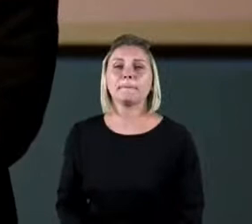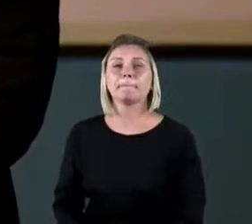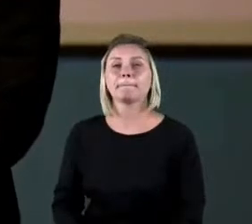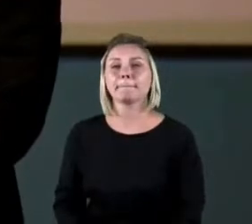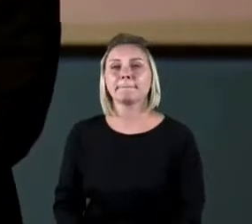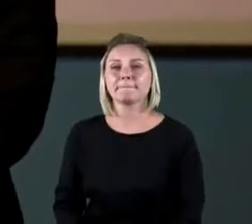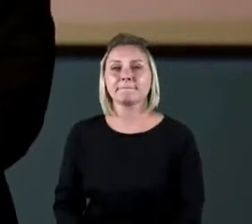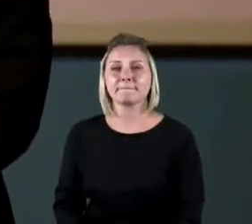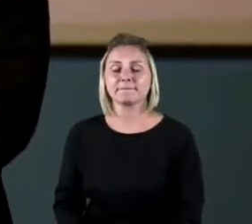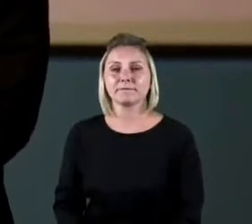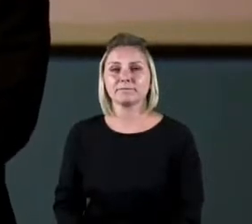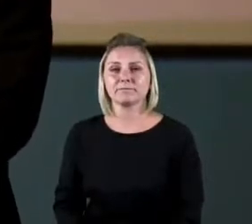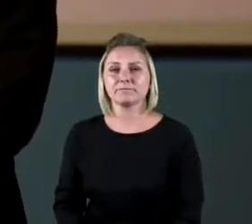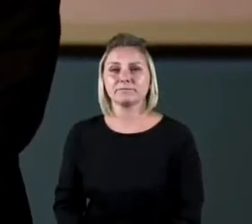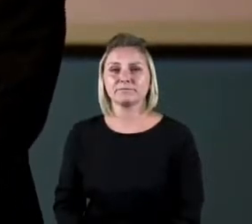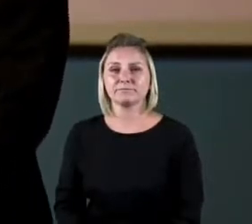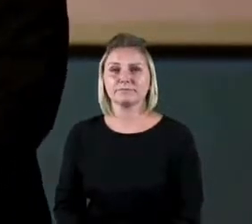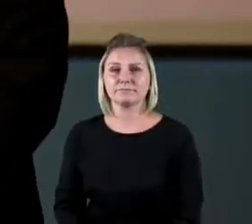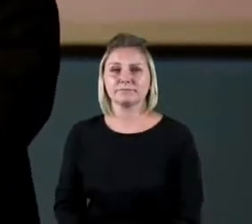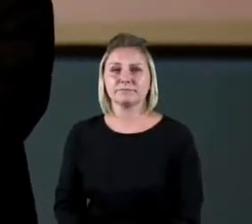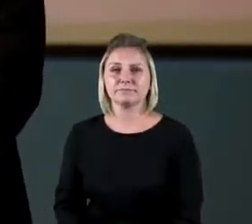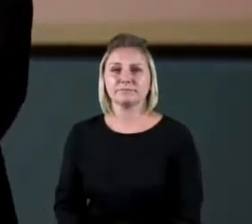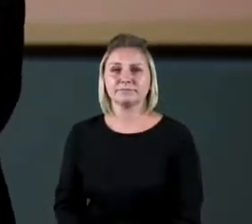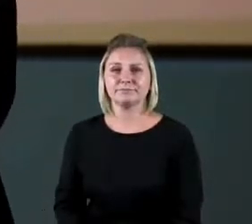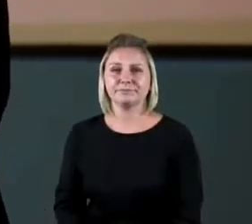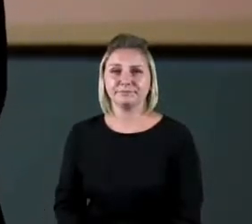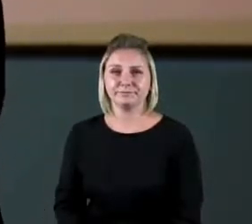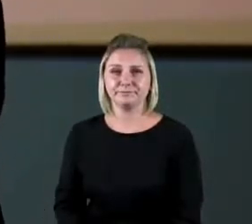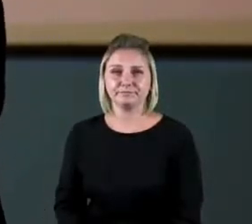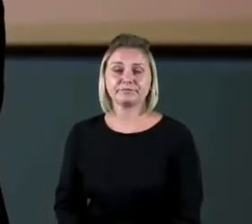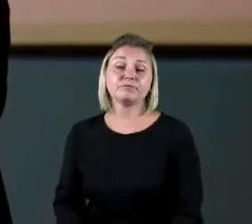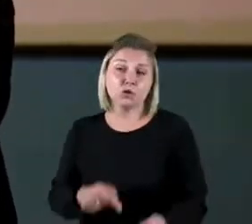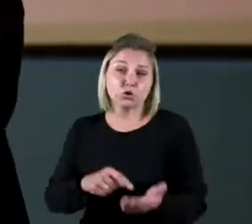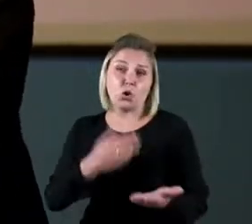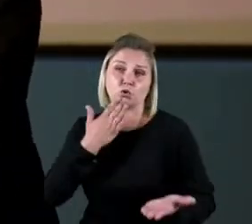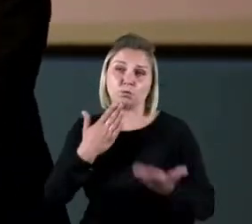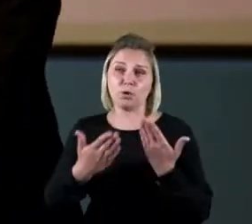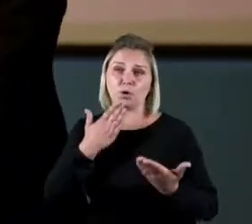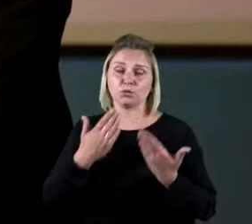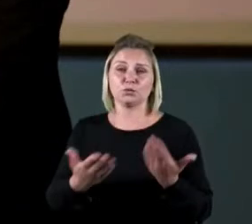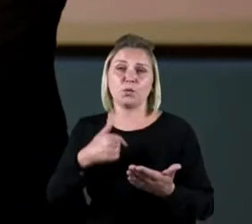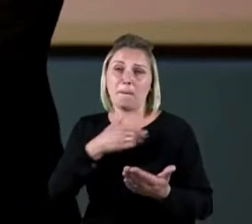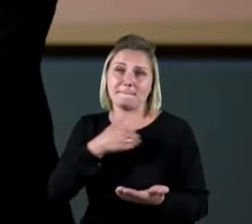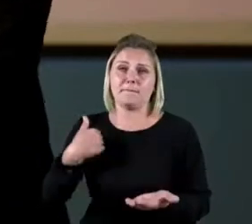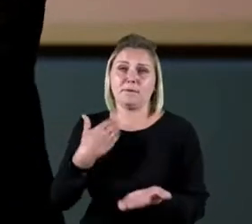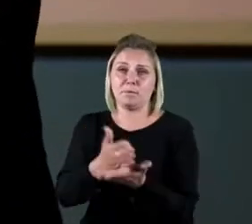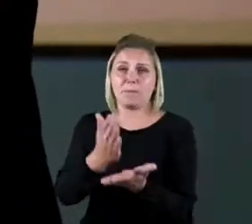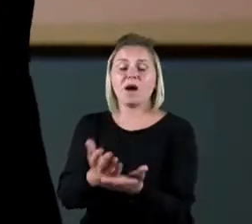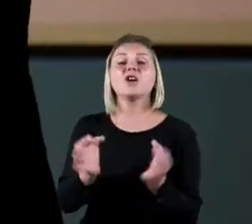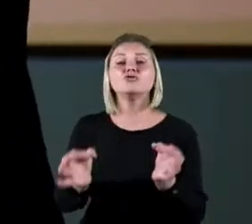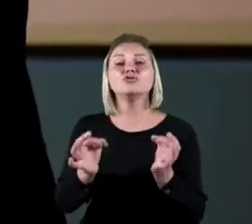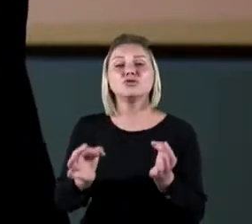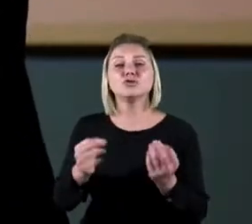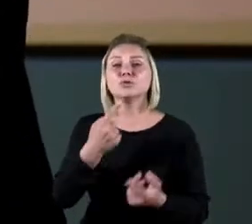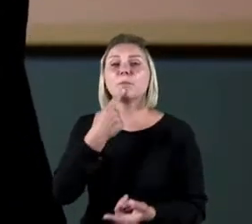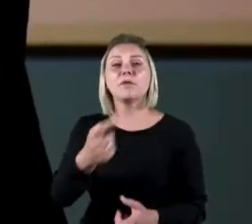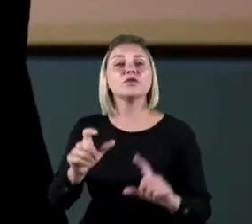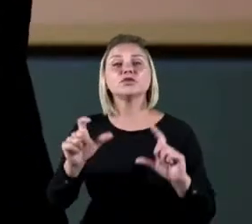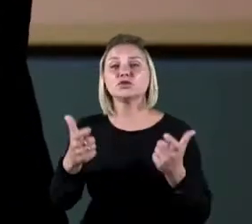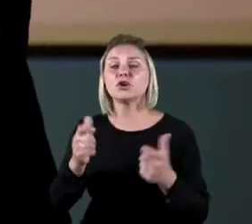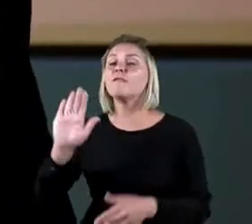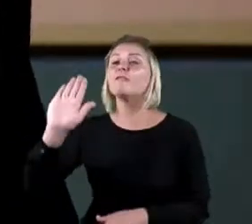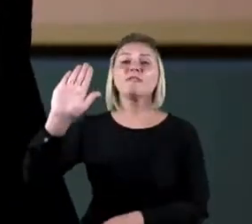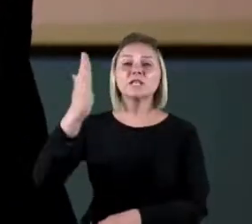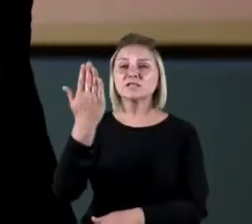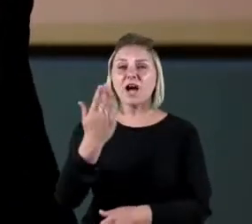action beyond the talk. And that is the way. I would like to tell you today that our call is a call for